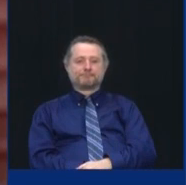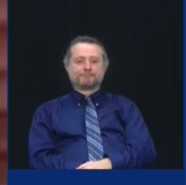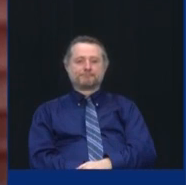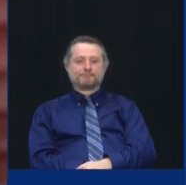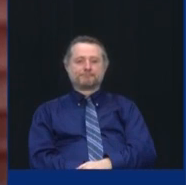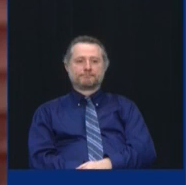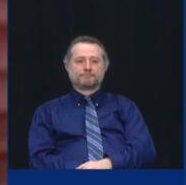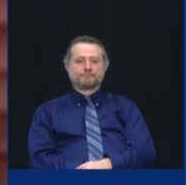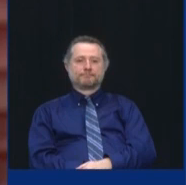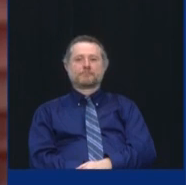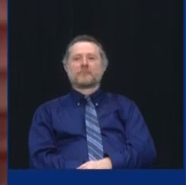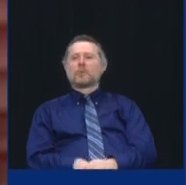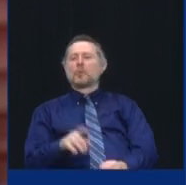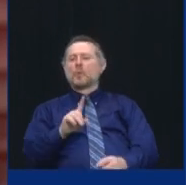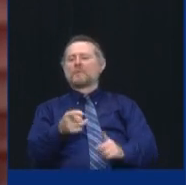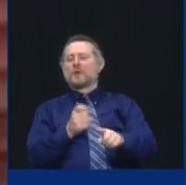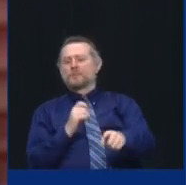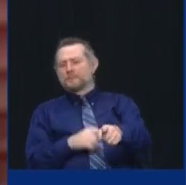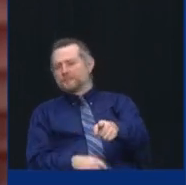Where are you from?